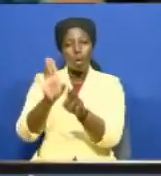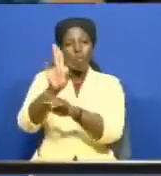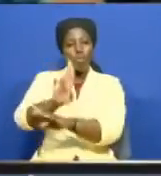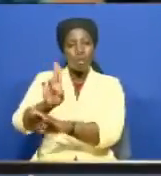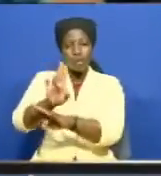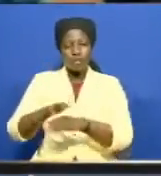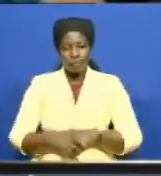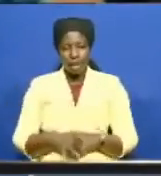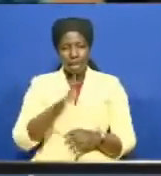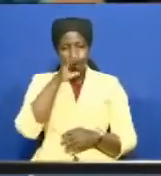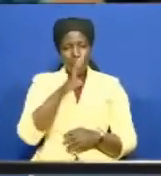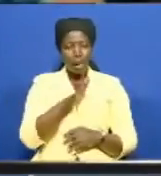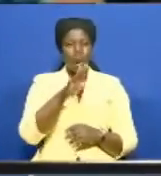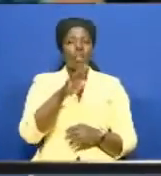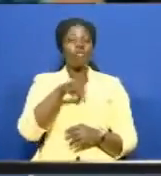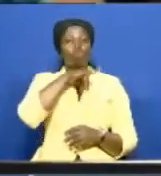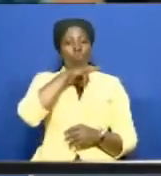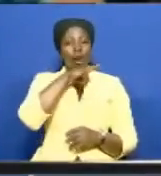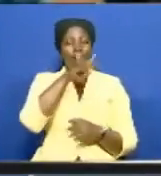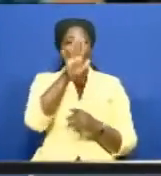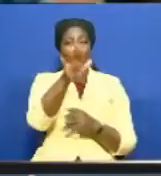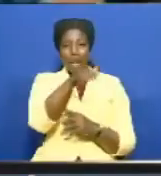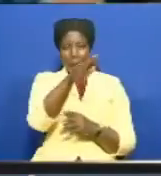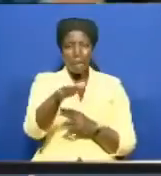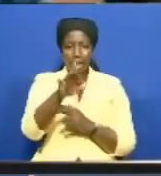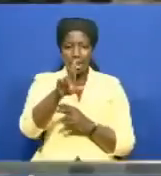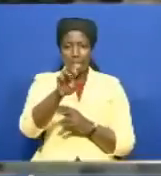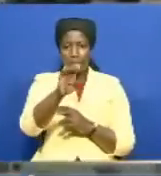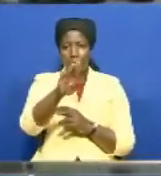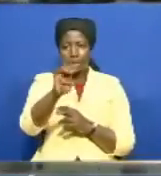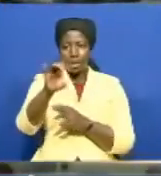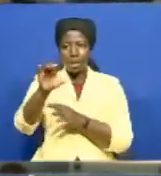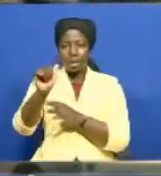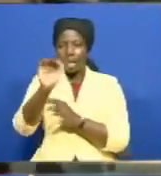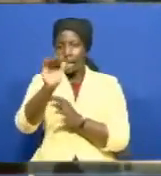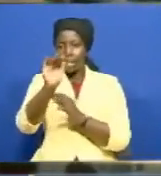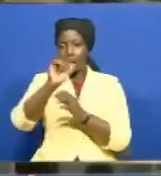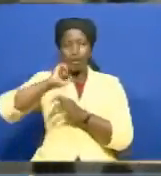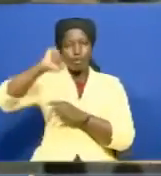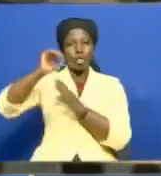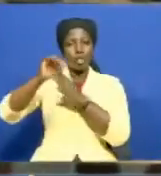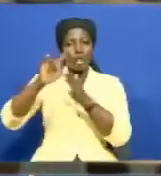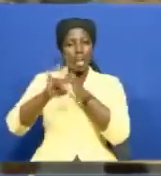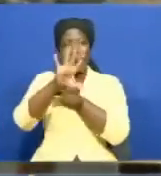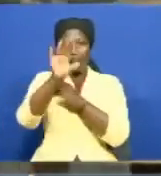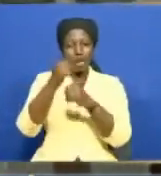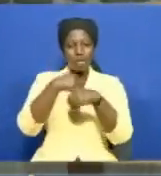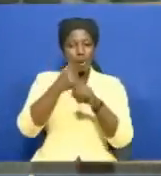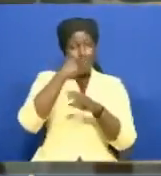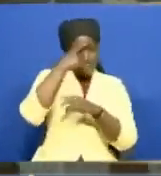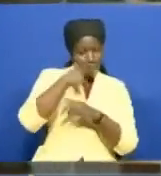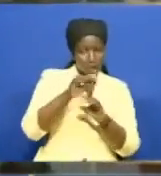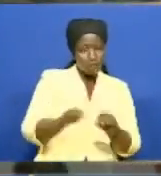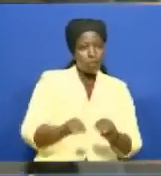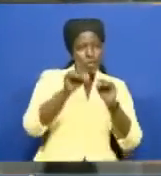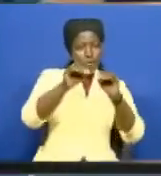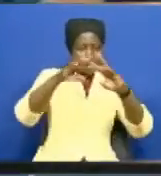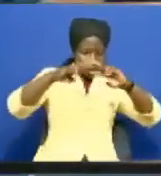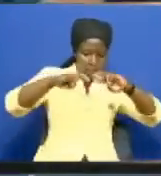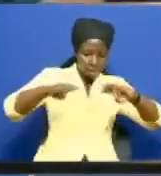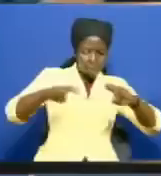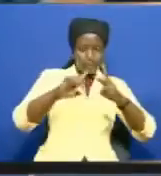Speaker of the Ugandan Parliament, Rebecca Kadaga, called on political leaders in Africa to put in place policies to promote research